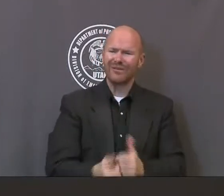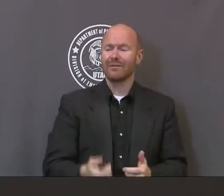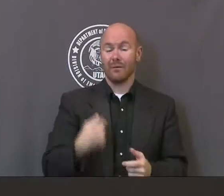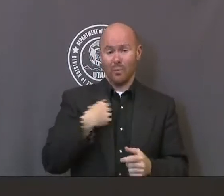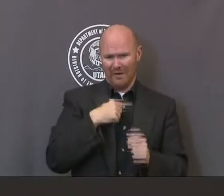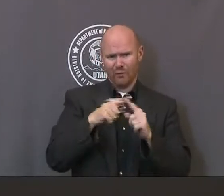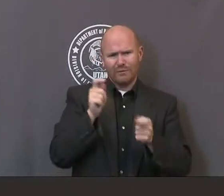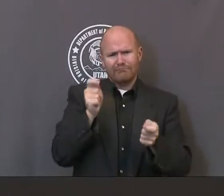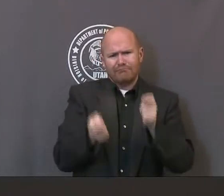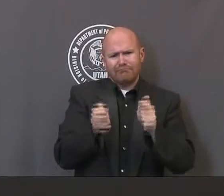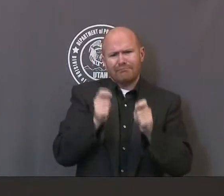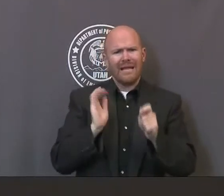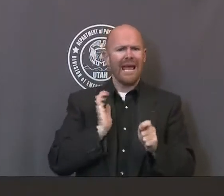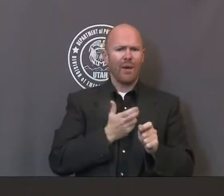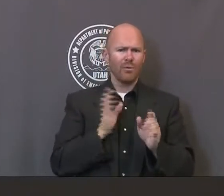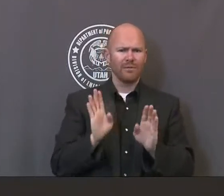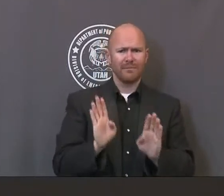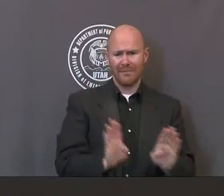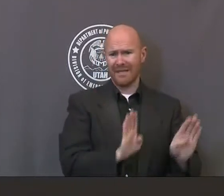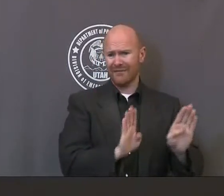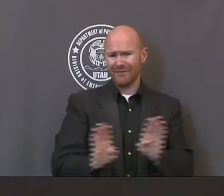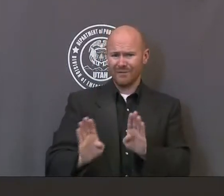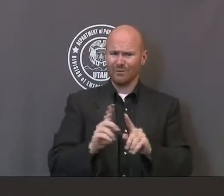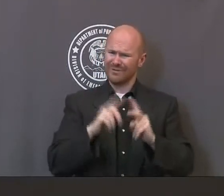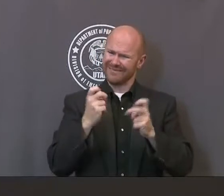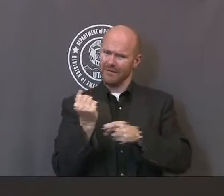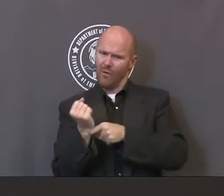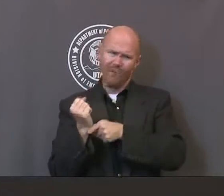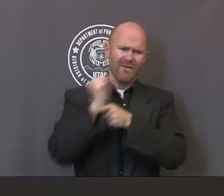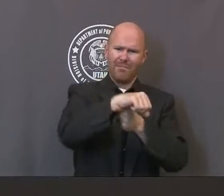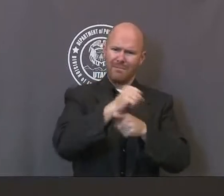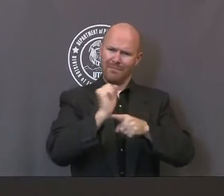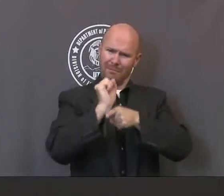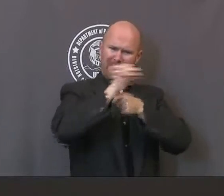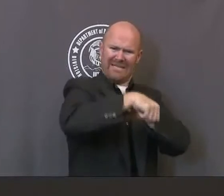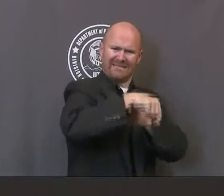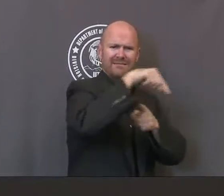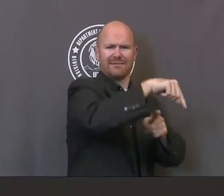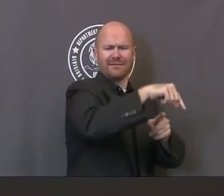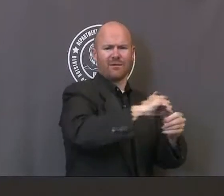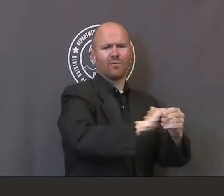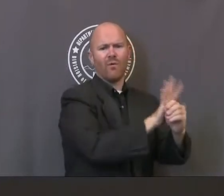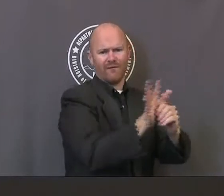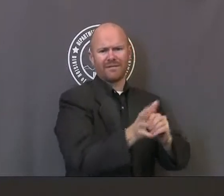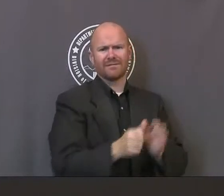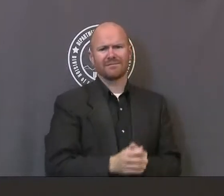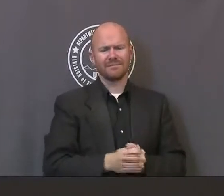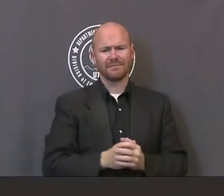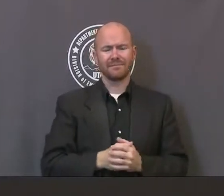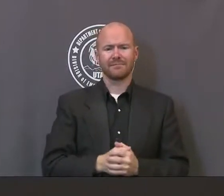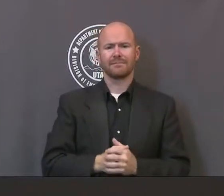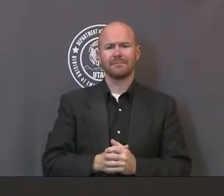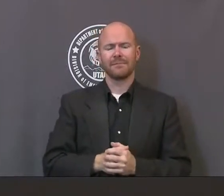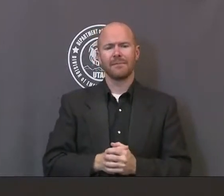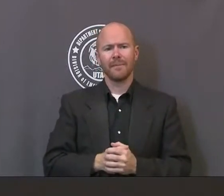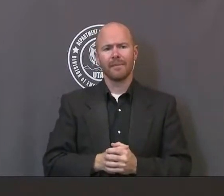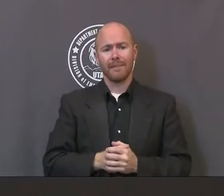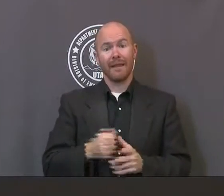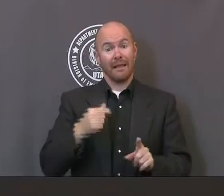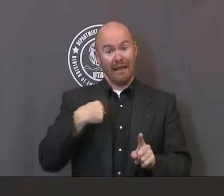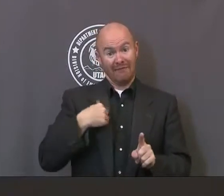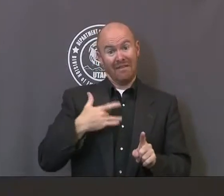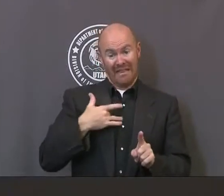that will get us the most bang for our buck in curbing the coronavirus infection. I've mentioned that these are high leverage activities, that if we do